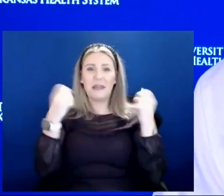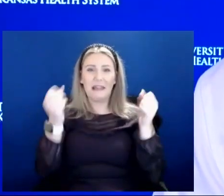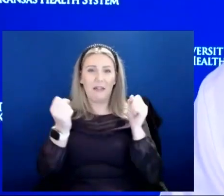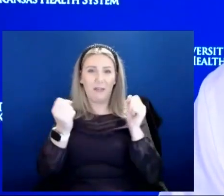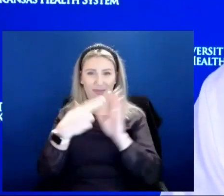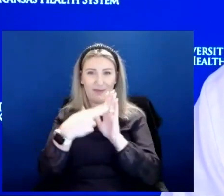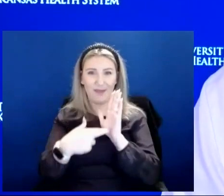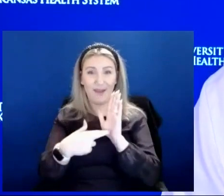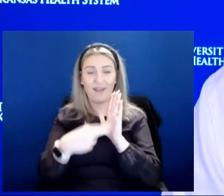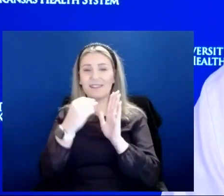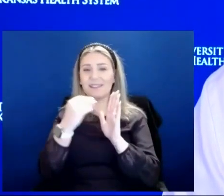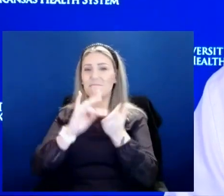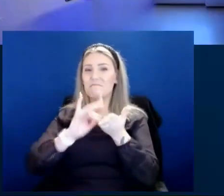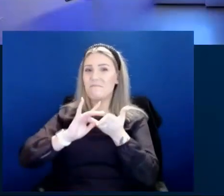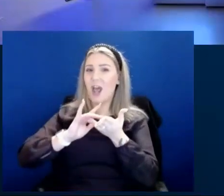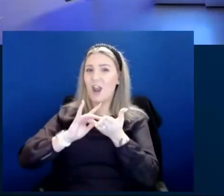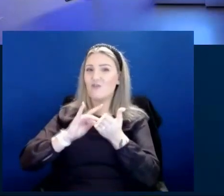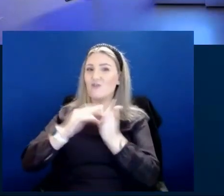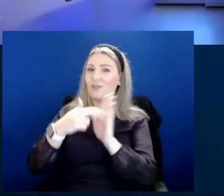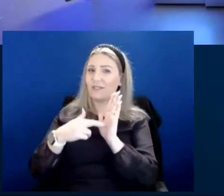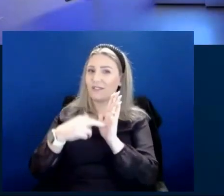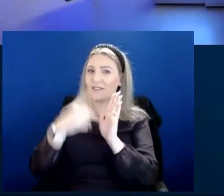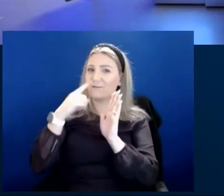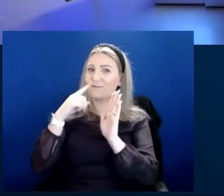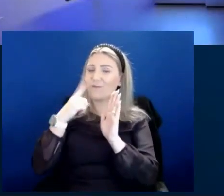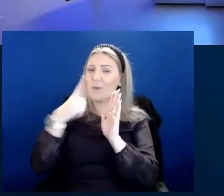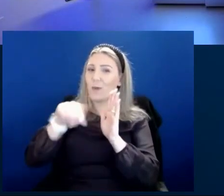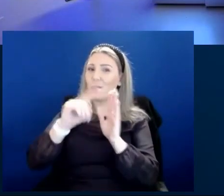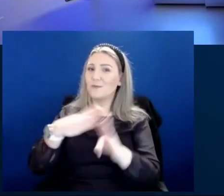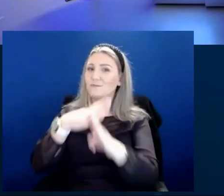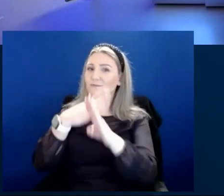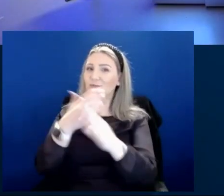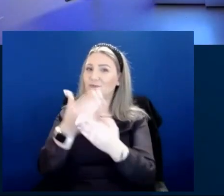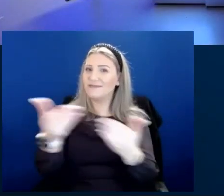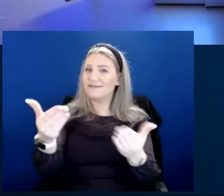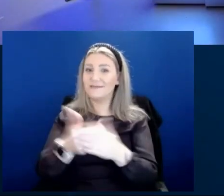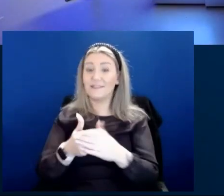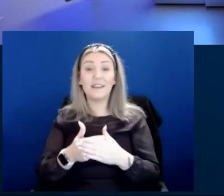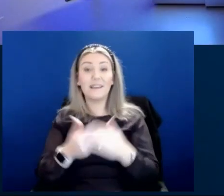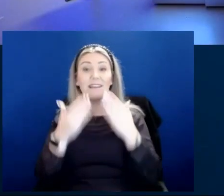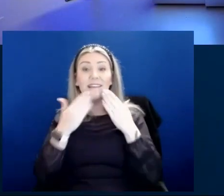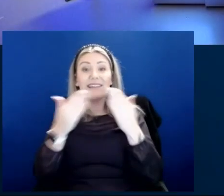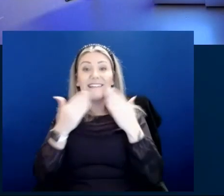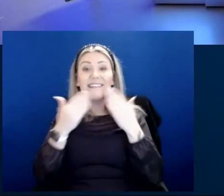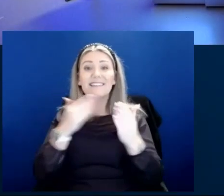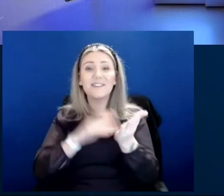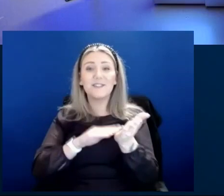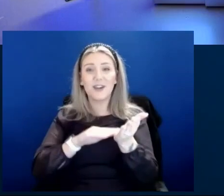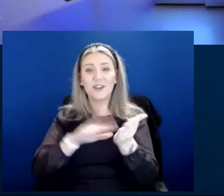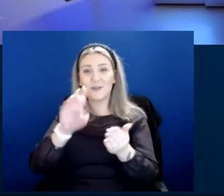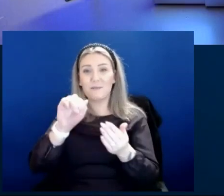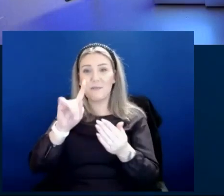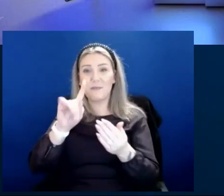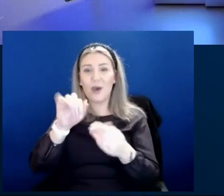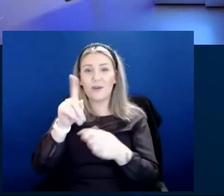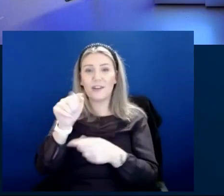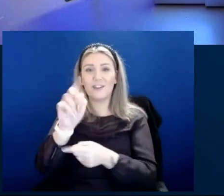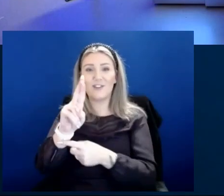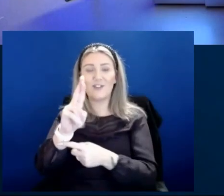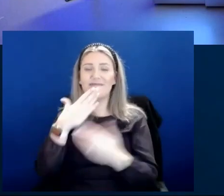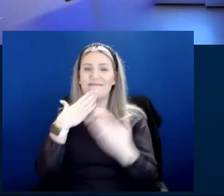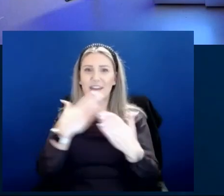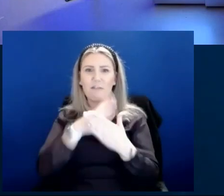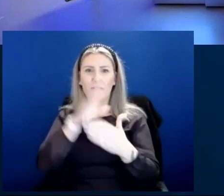medical guidance to help do those preventive measures. Dr. Beringer, thank you so much for being with us and all that you do here locally and around